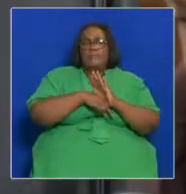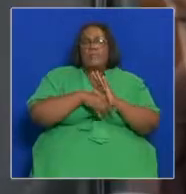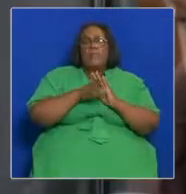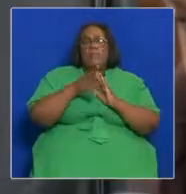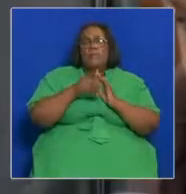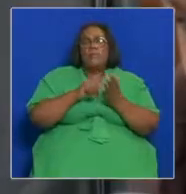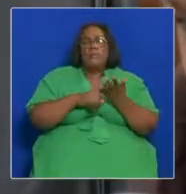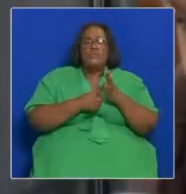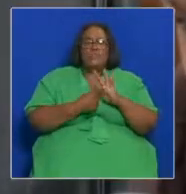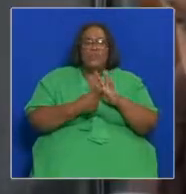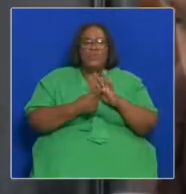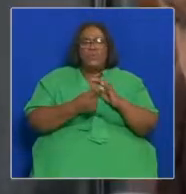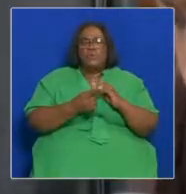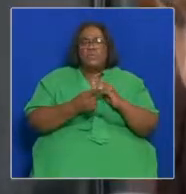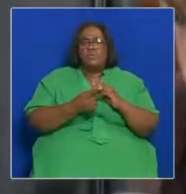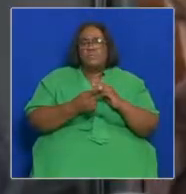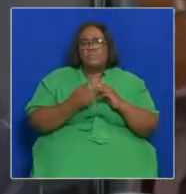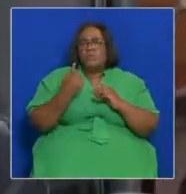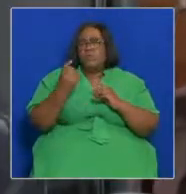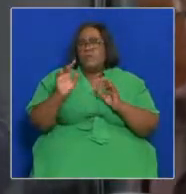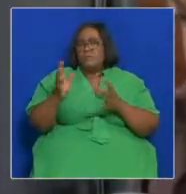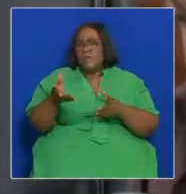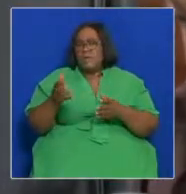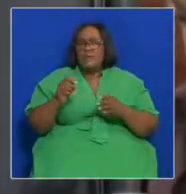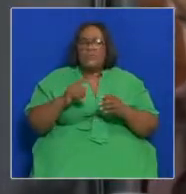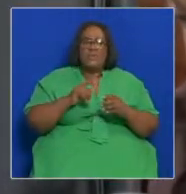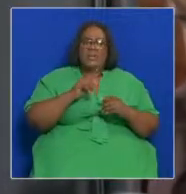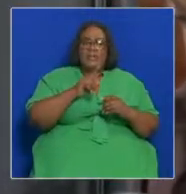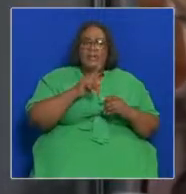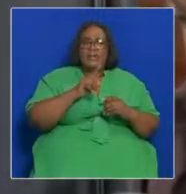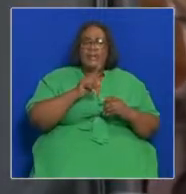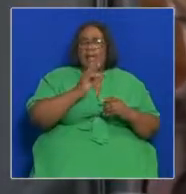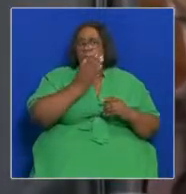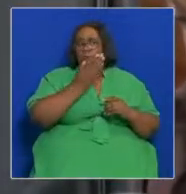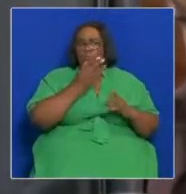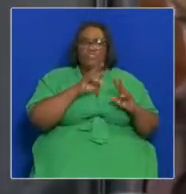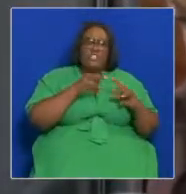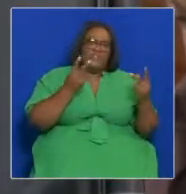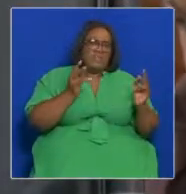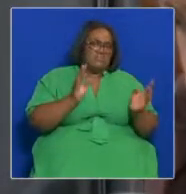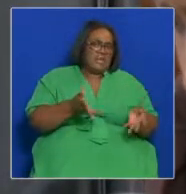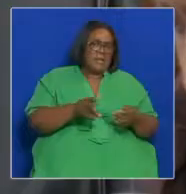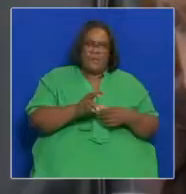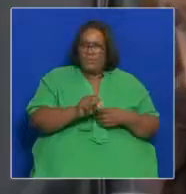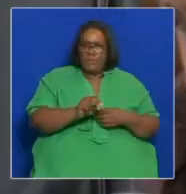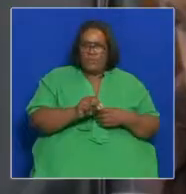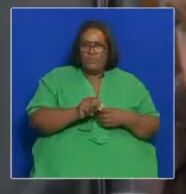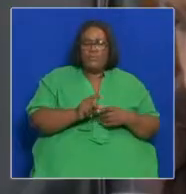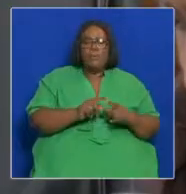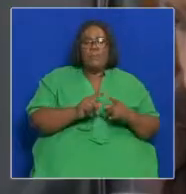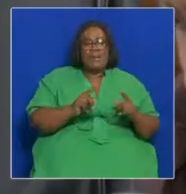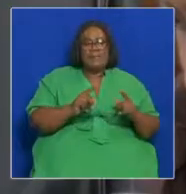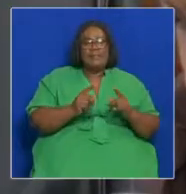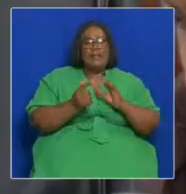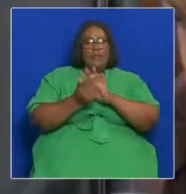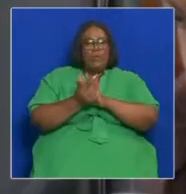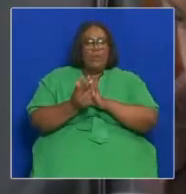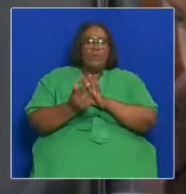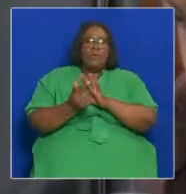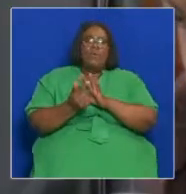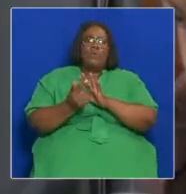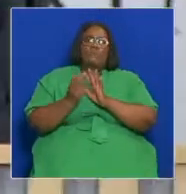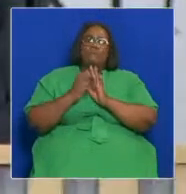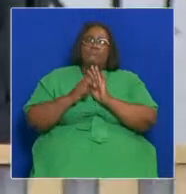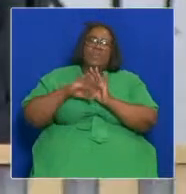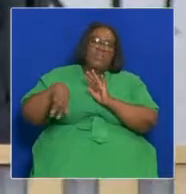just a difference in approach. There Okay. was actual disregard of both your internal